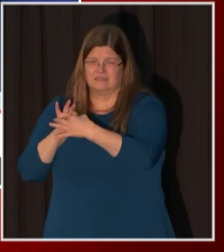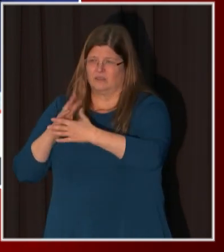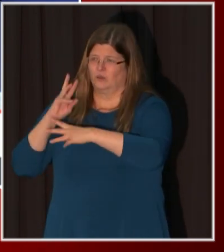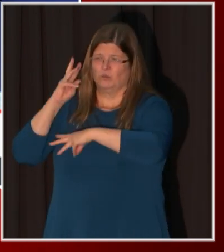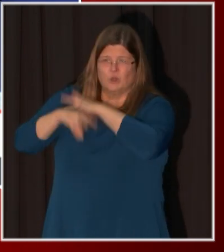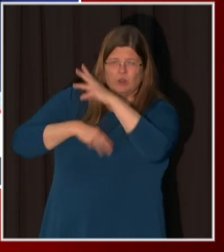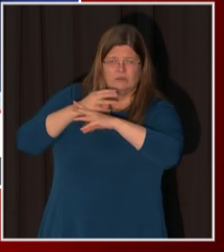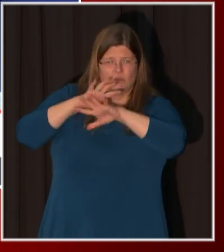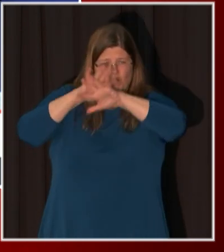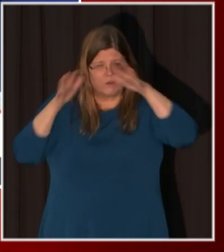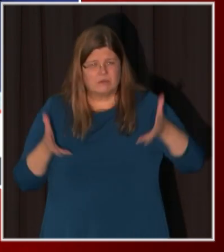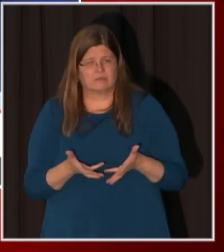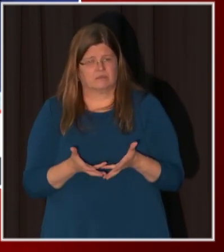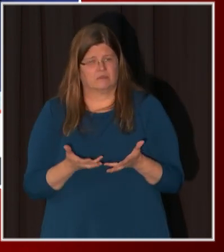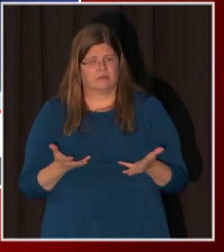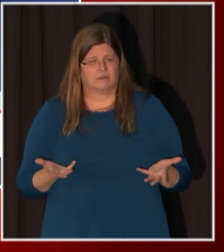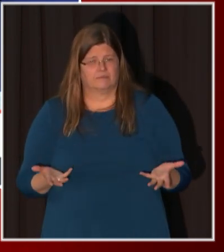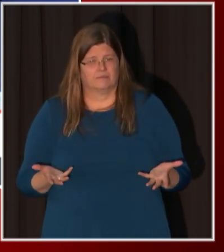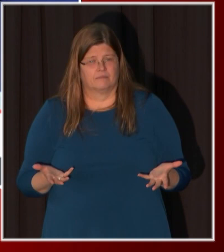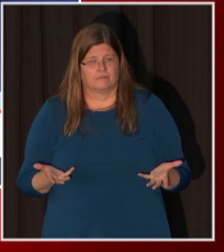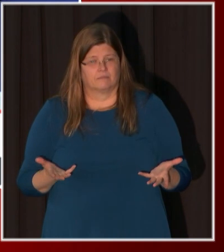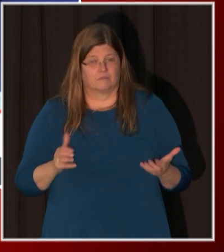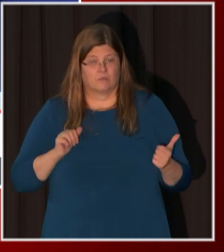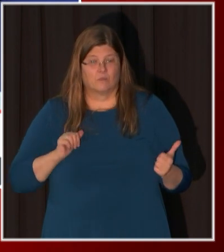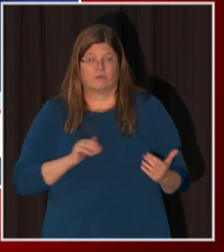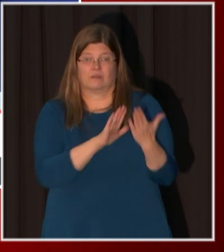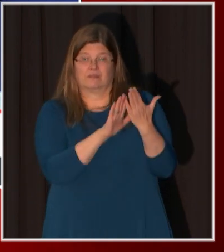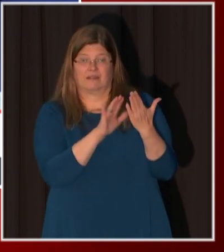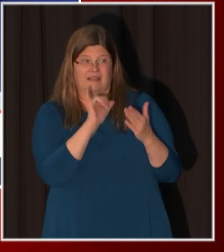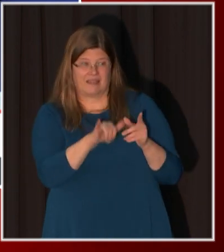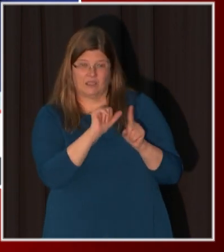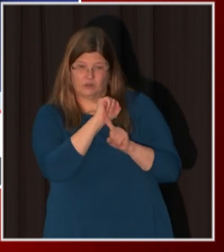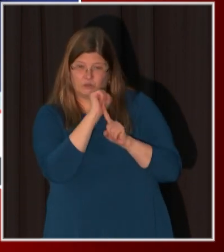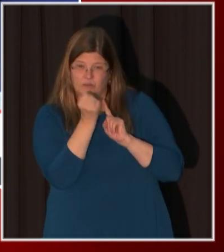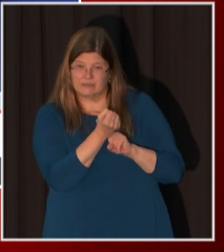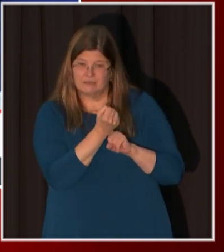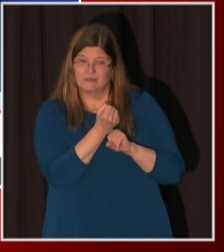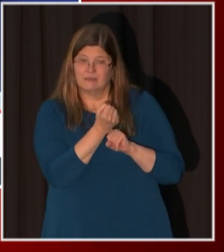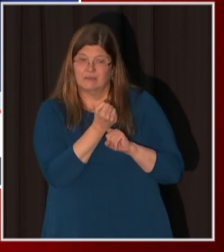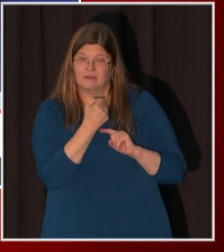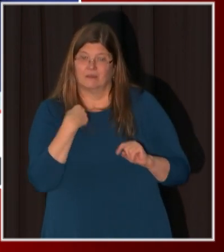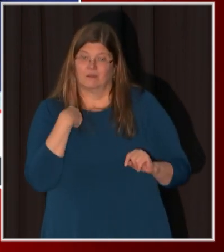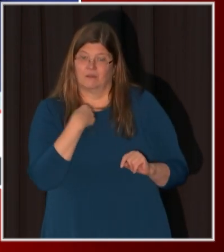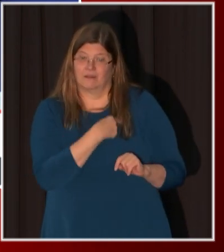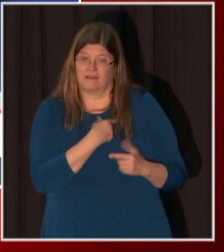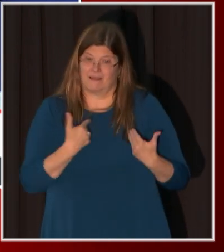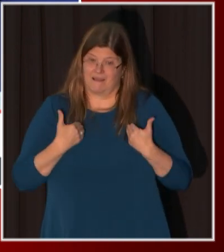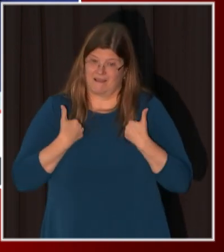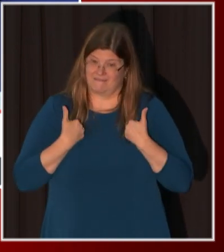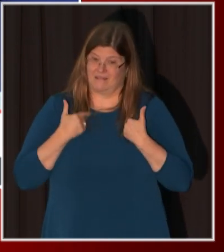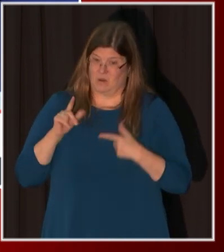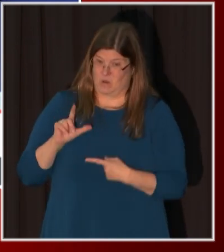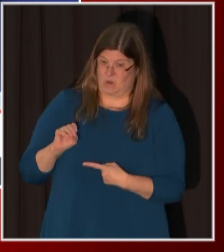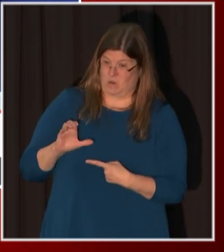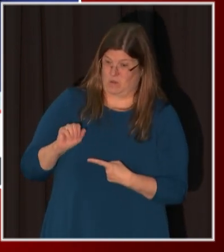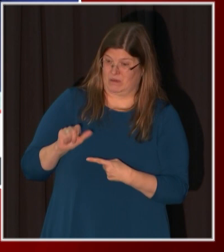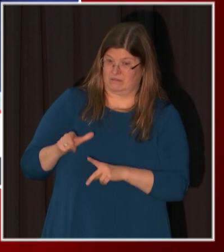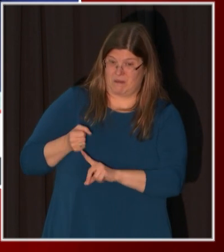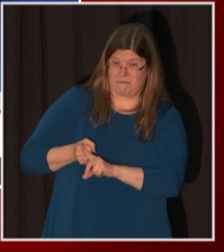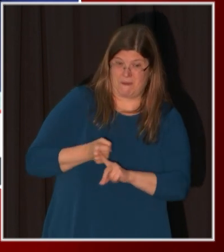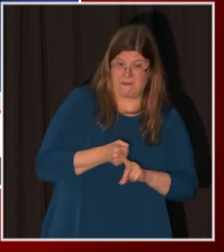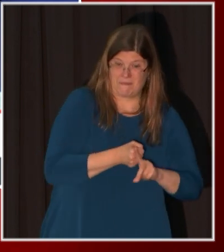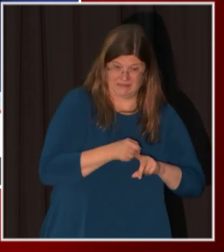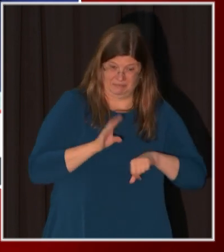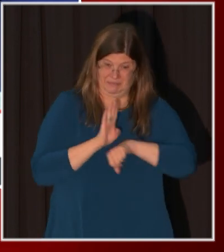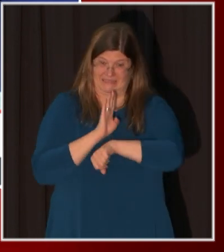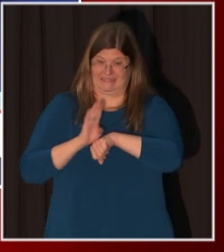questions before us. And we have the very local impacts to our businesses and workers and how we reopen